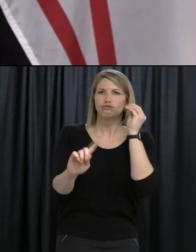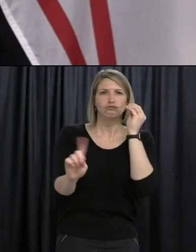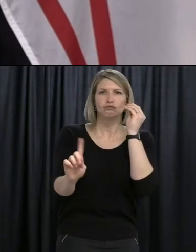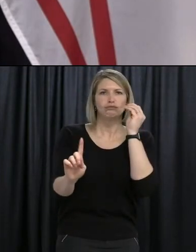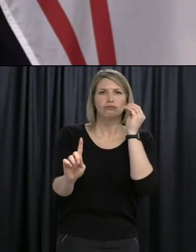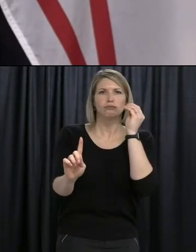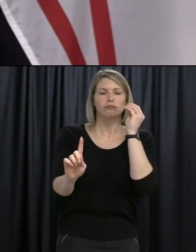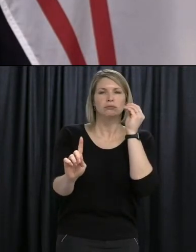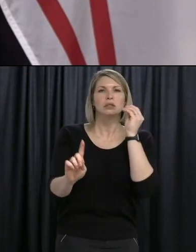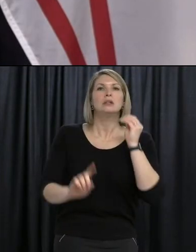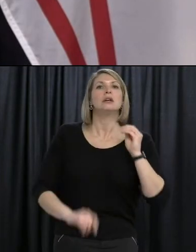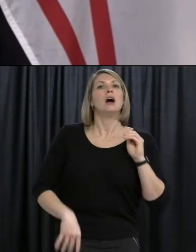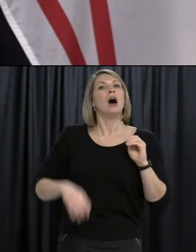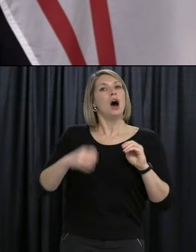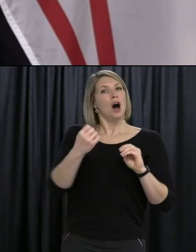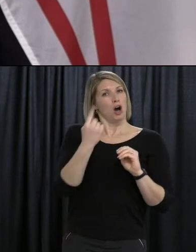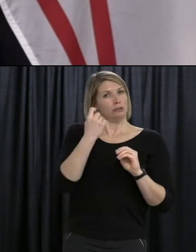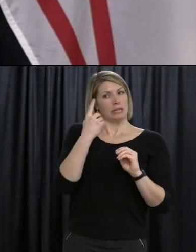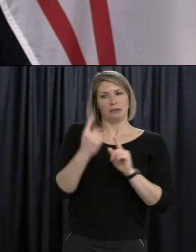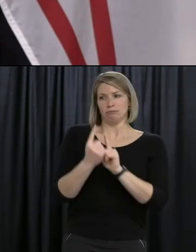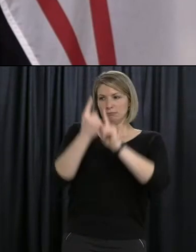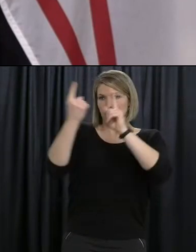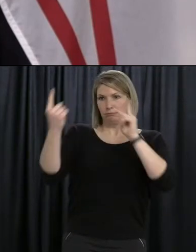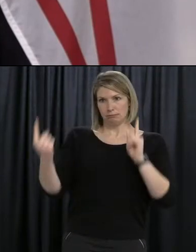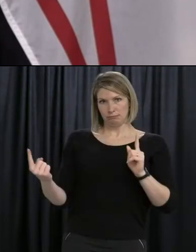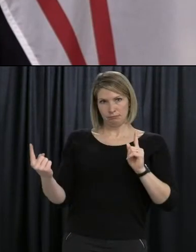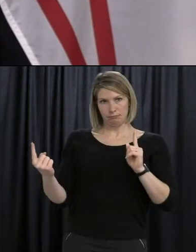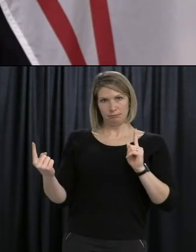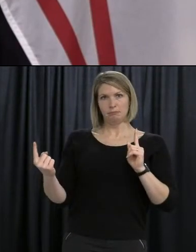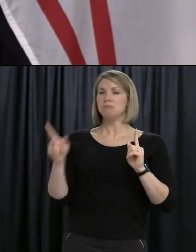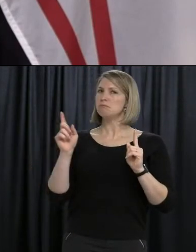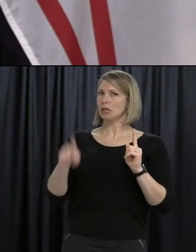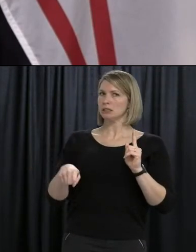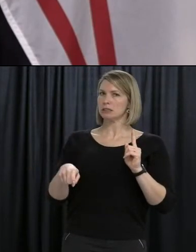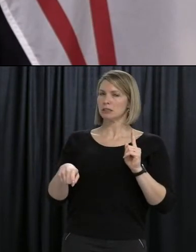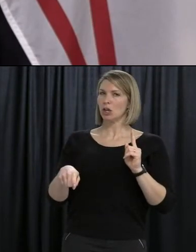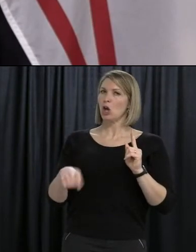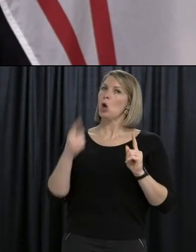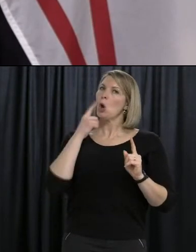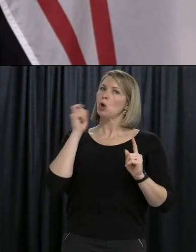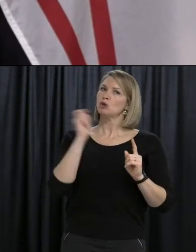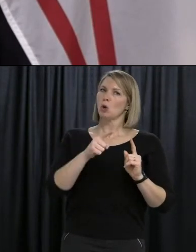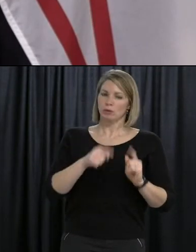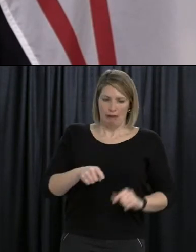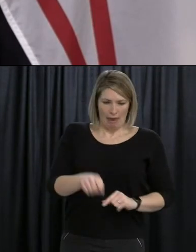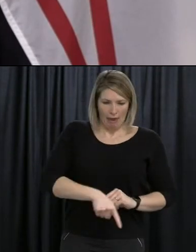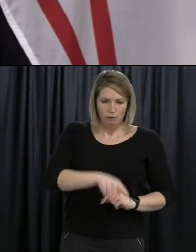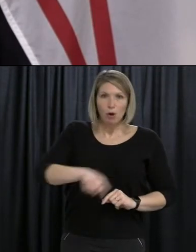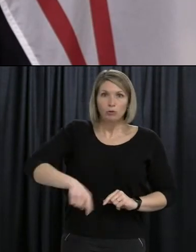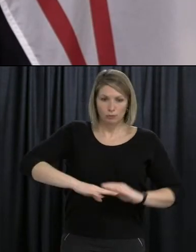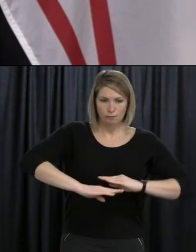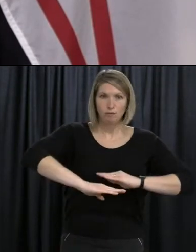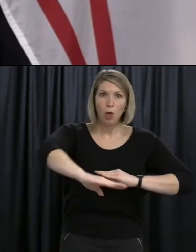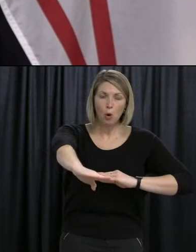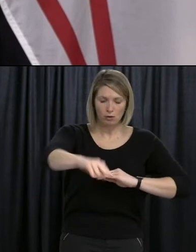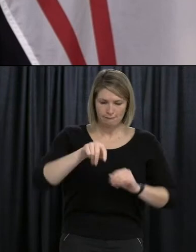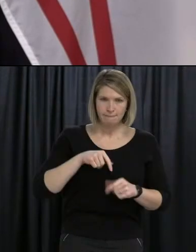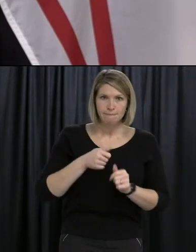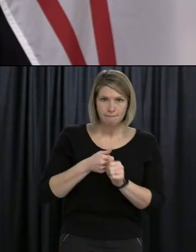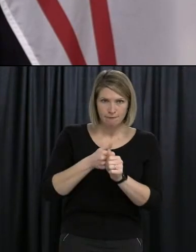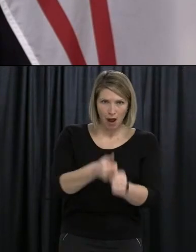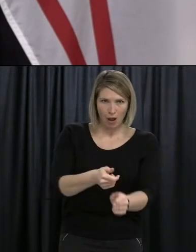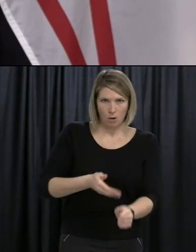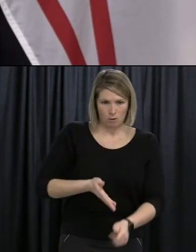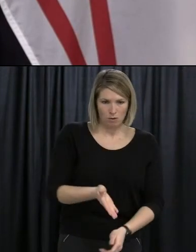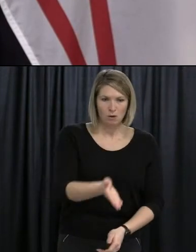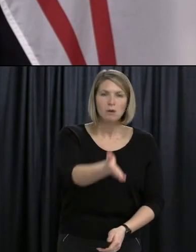distancing. Respect the directional arrows and avoid crowded areas of the store. If you are outside the metro area,